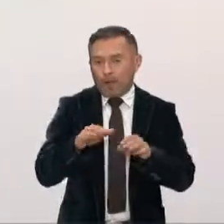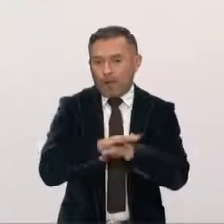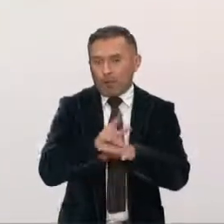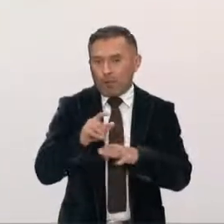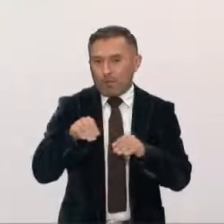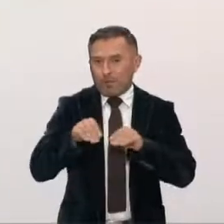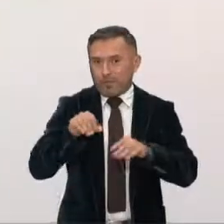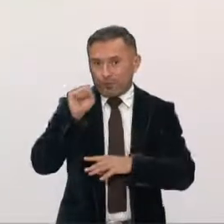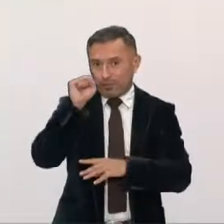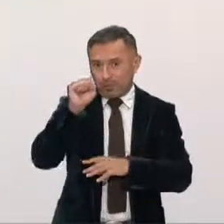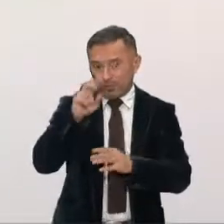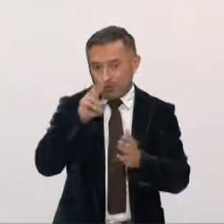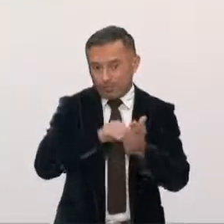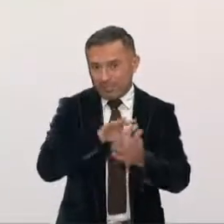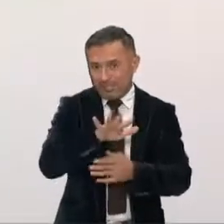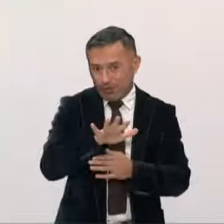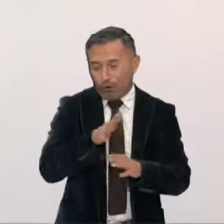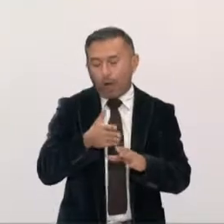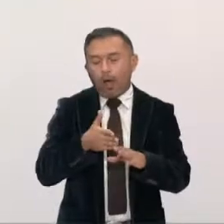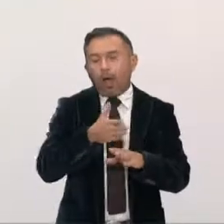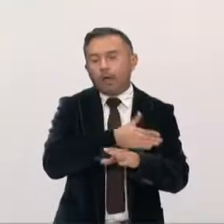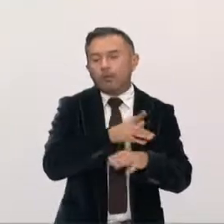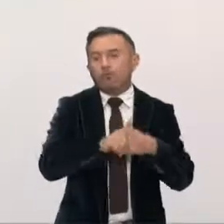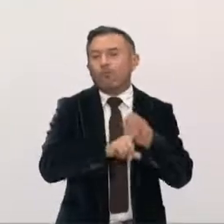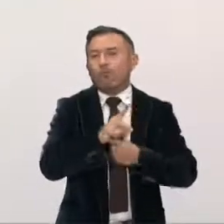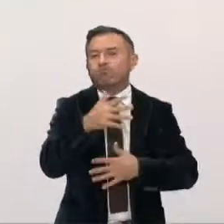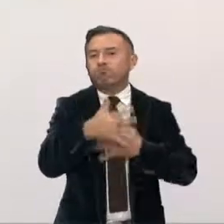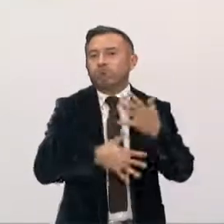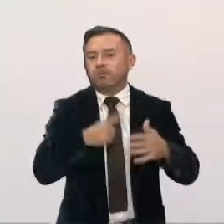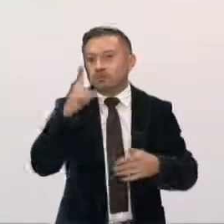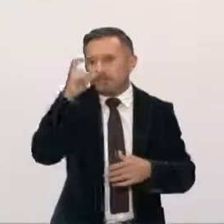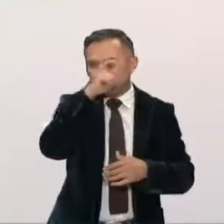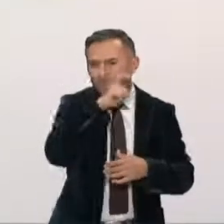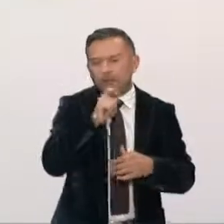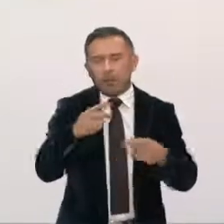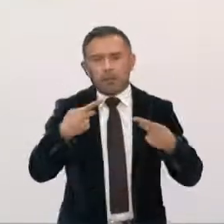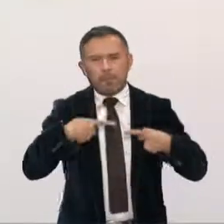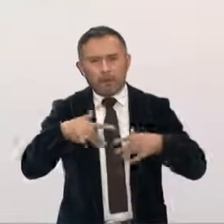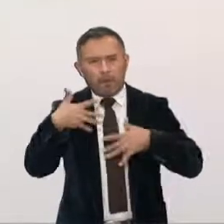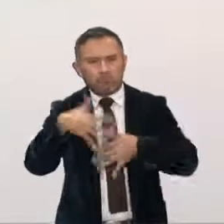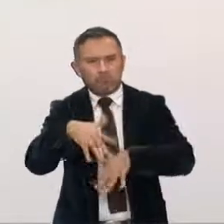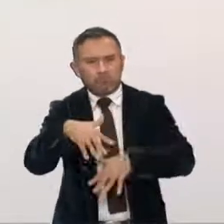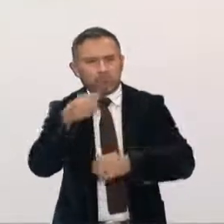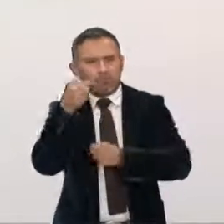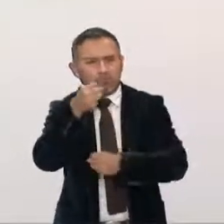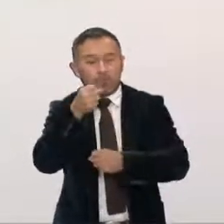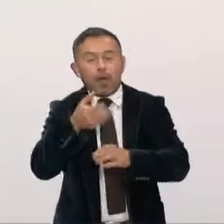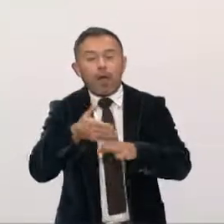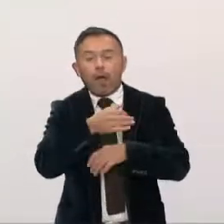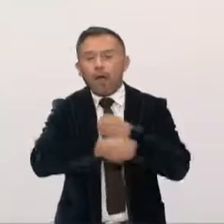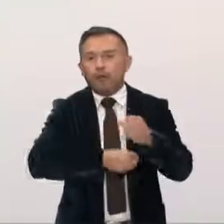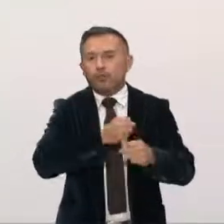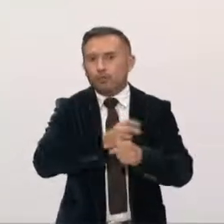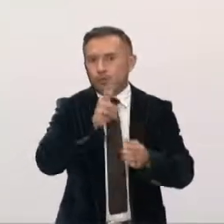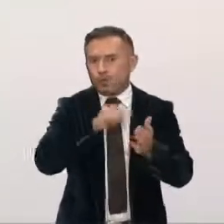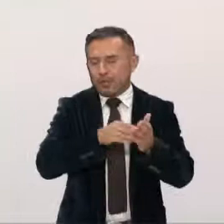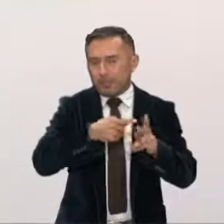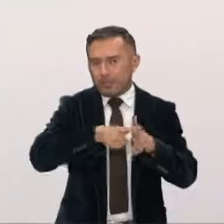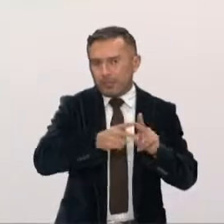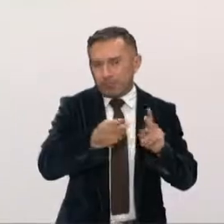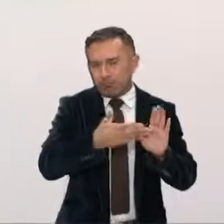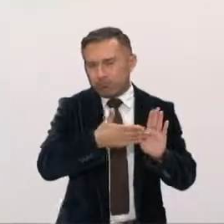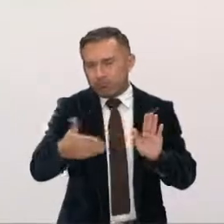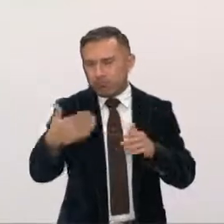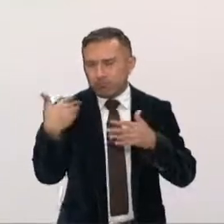movement towards socialism in 2005 without understanding the history and the social mobilization